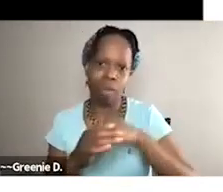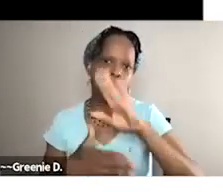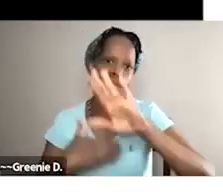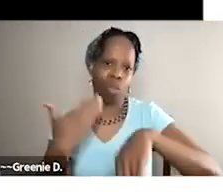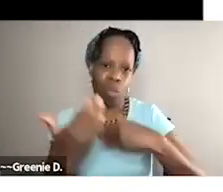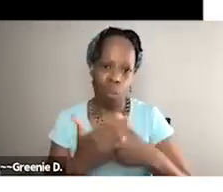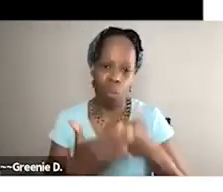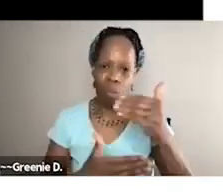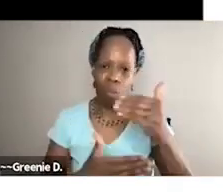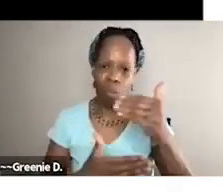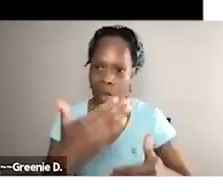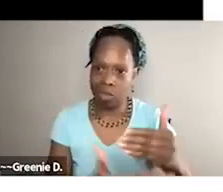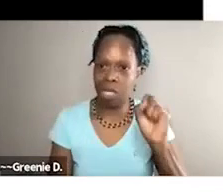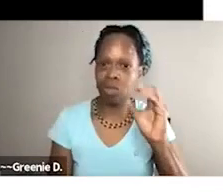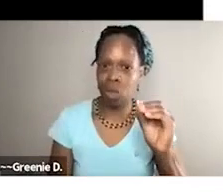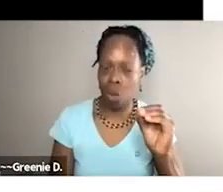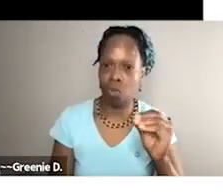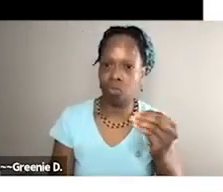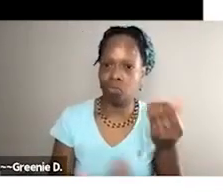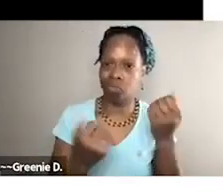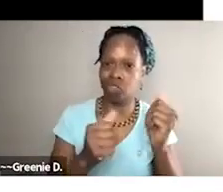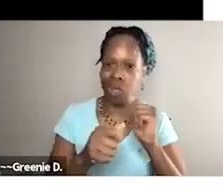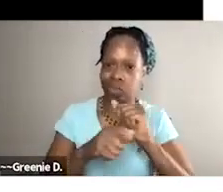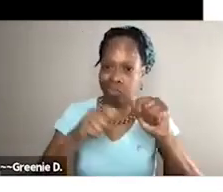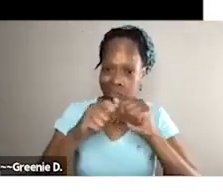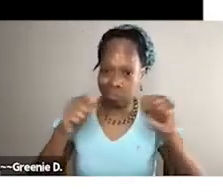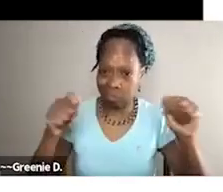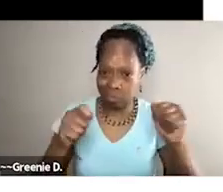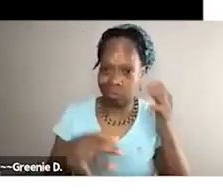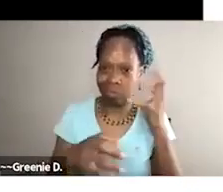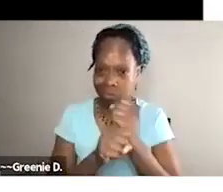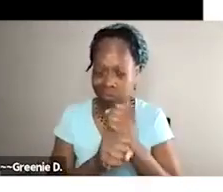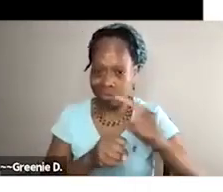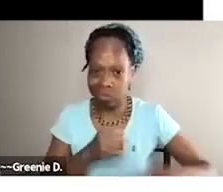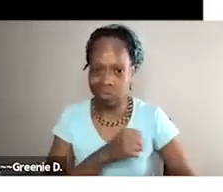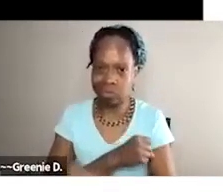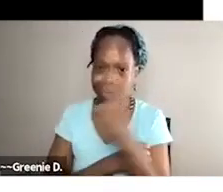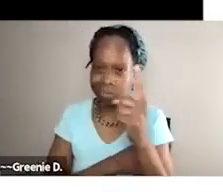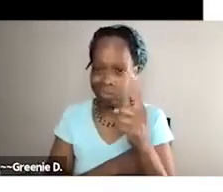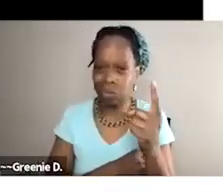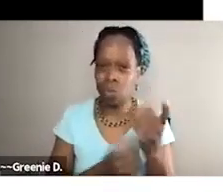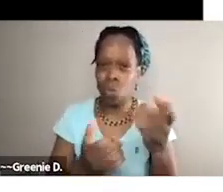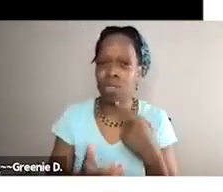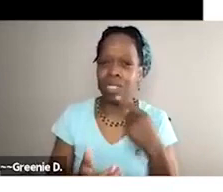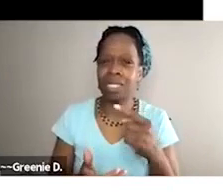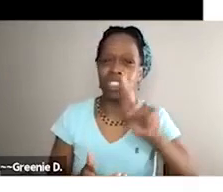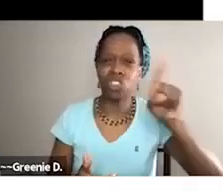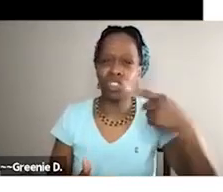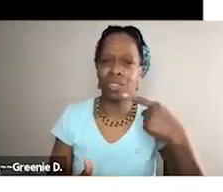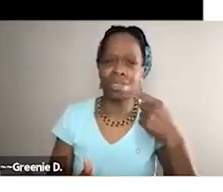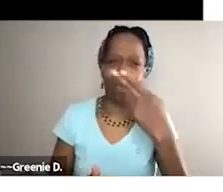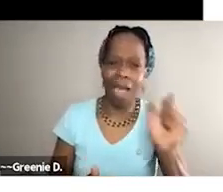So, you know, to sum up today, I think we want to sort of look at, well, what does Just Say Hi bring to the table? And I know some of you have already